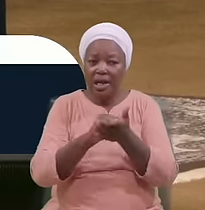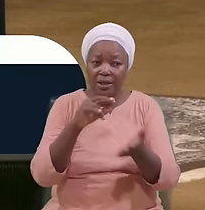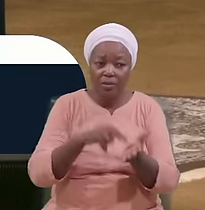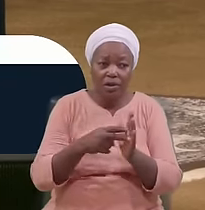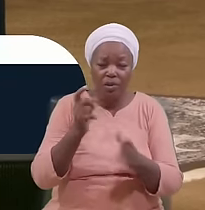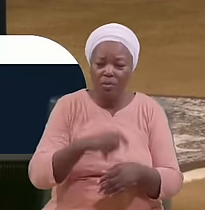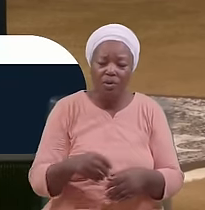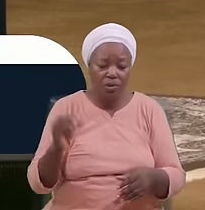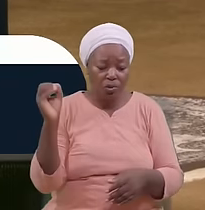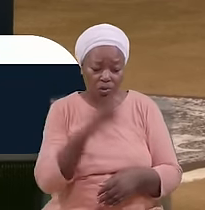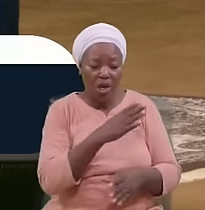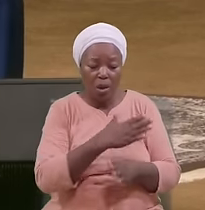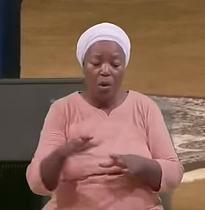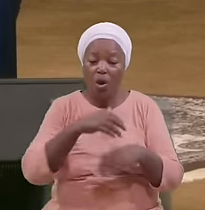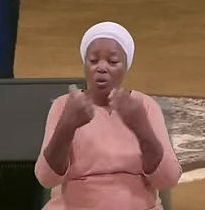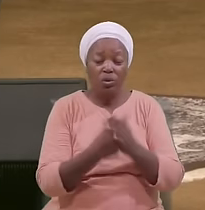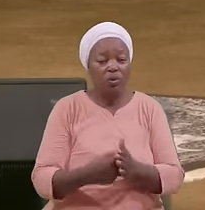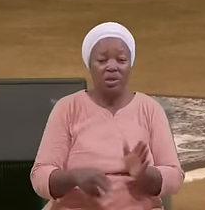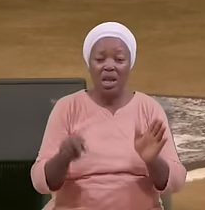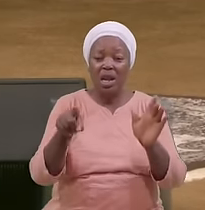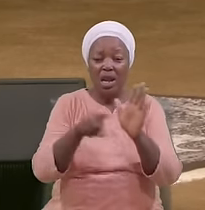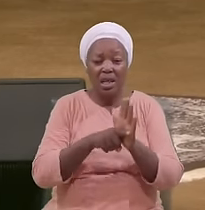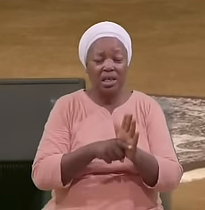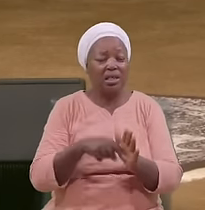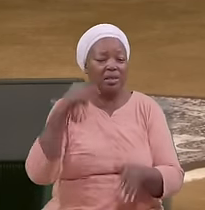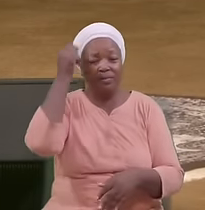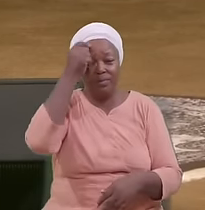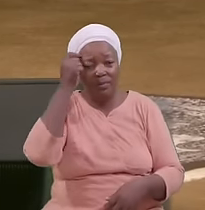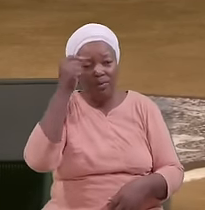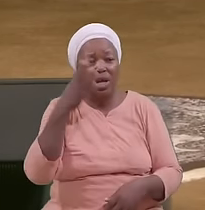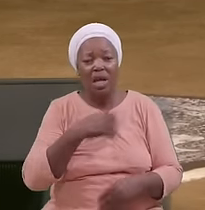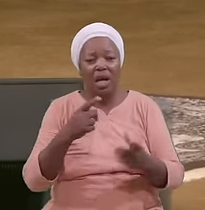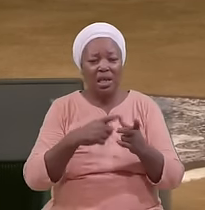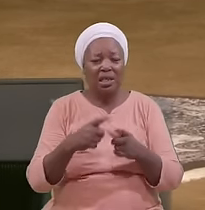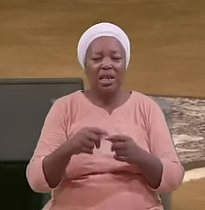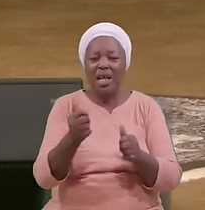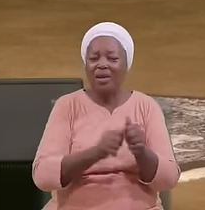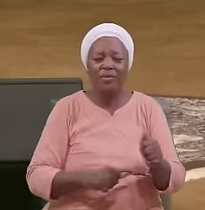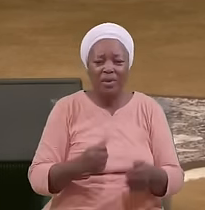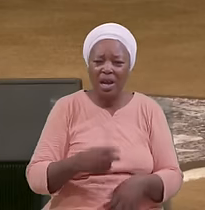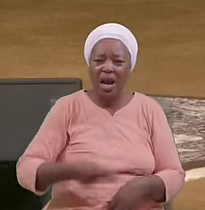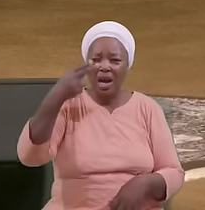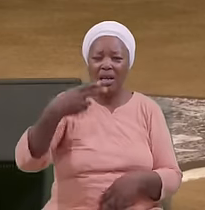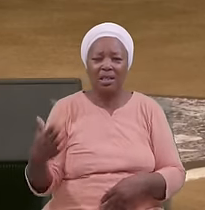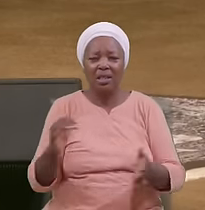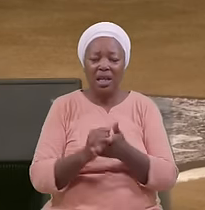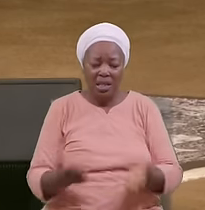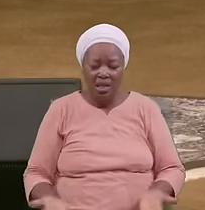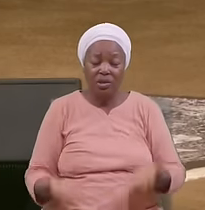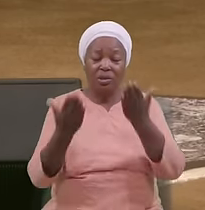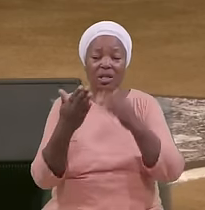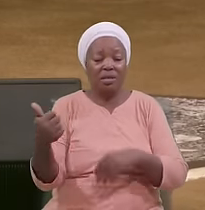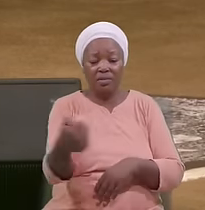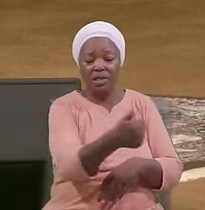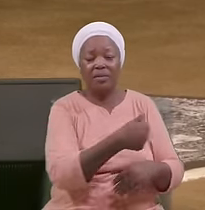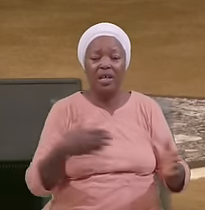those negative imaginations and every high thing that exalteth itself